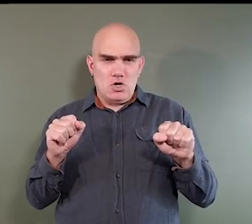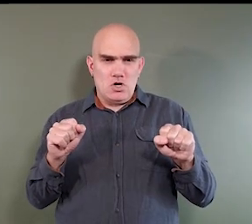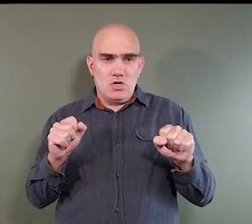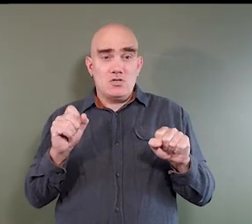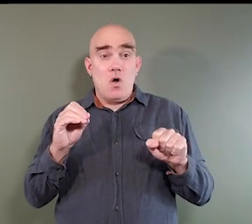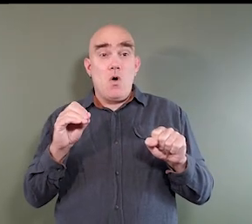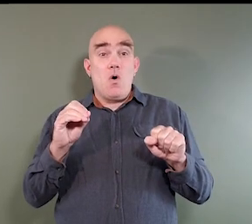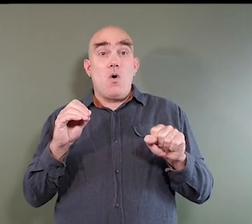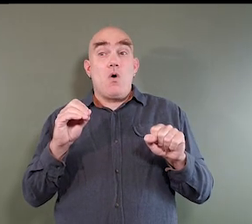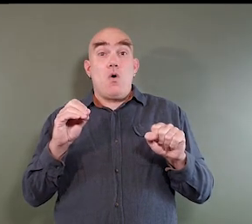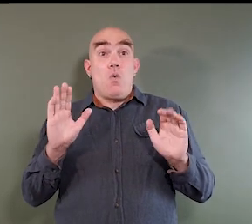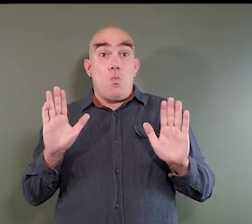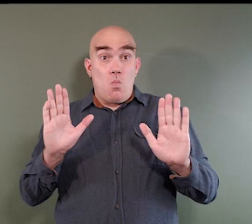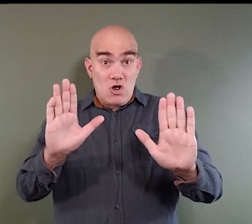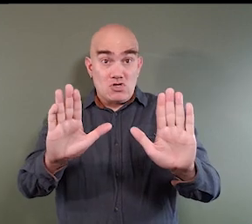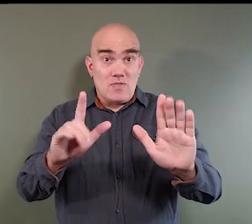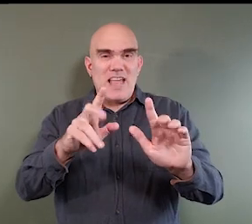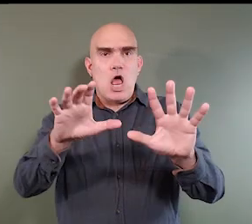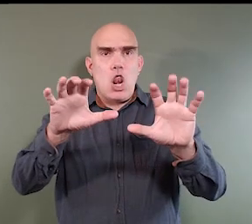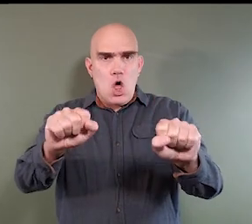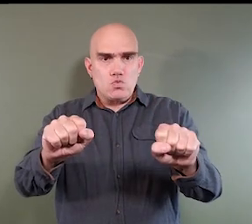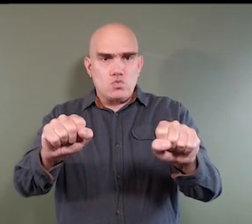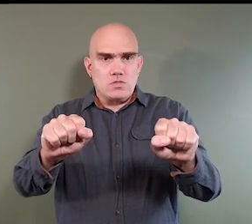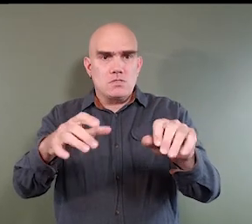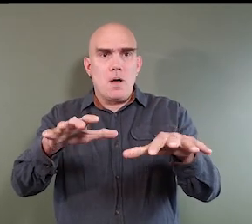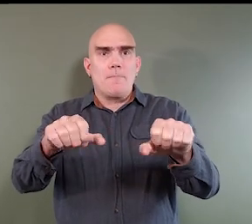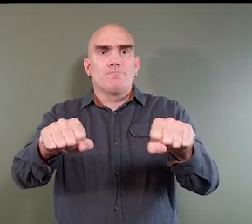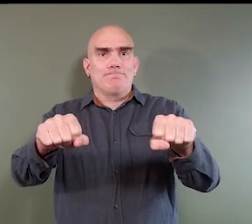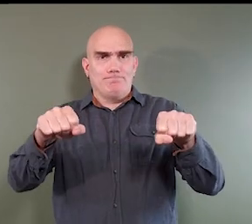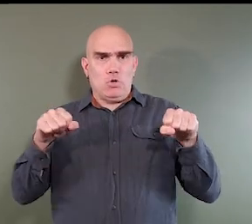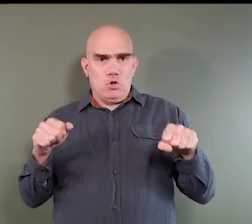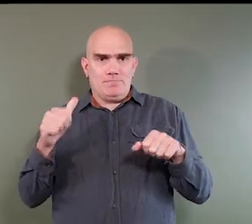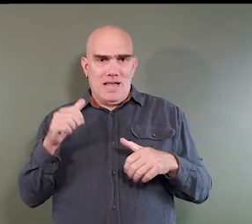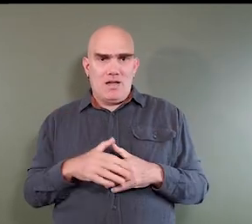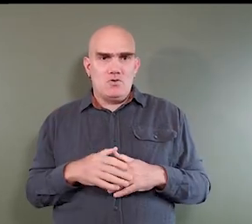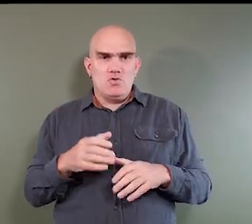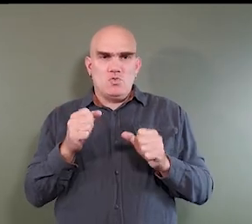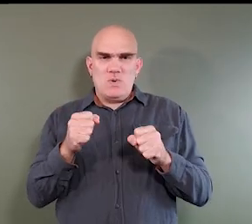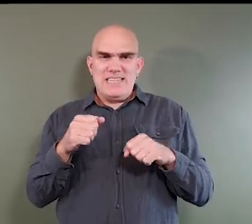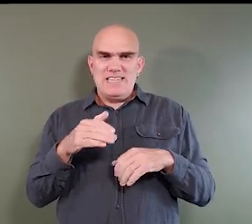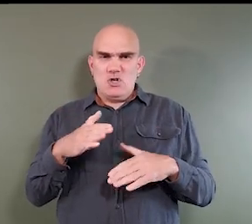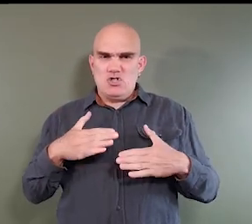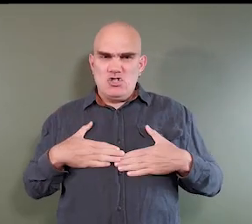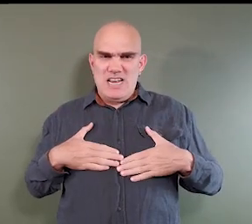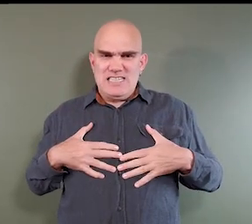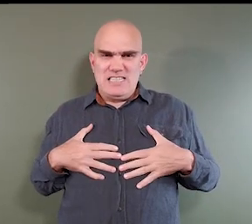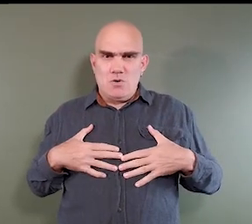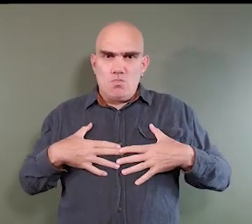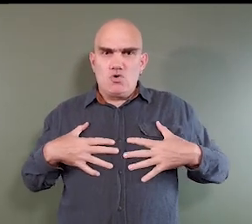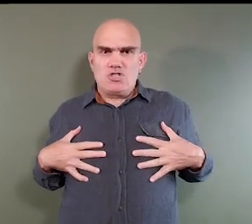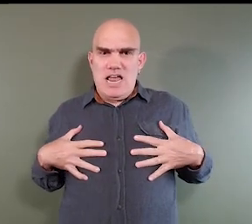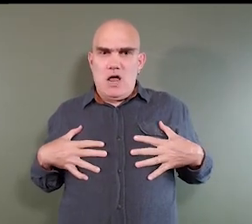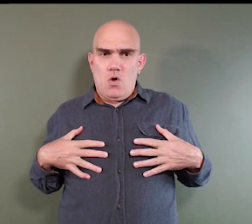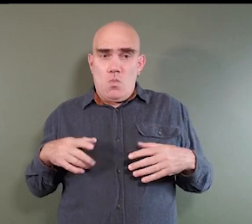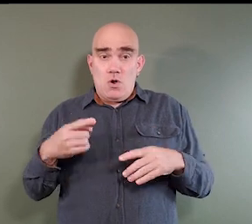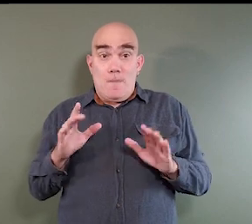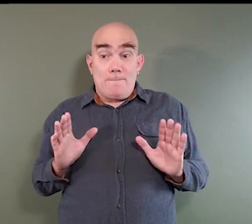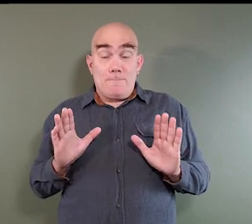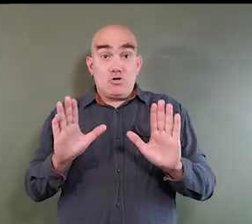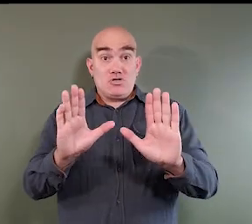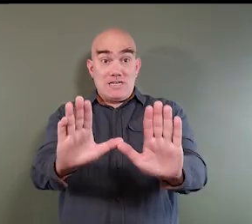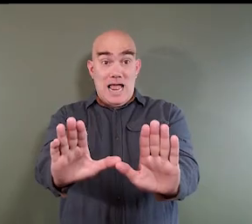pull backwards so you get that row. When you get this row, you squeeze your chest, push it out. When you push